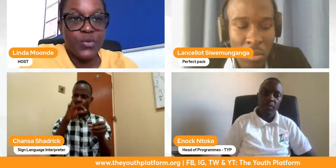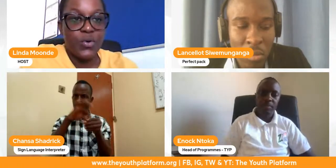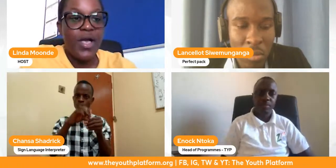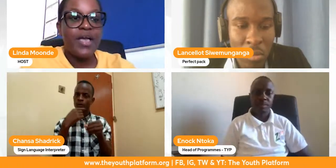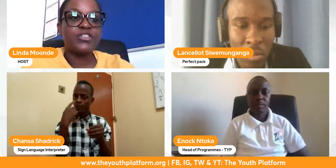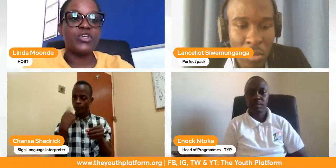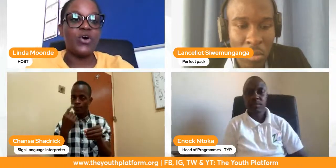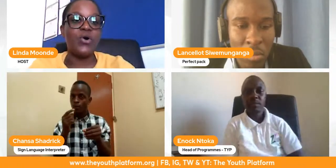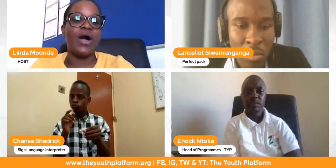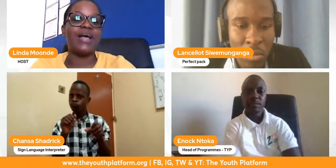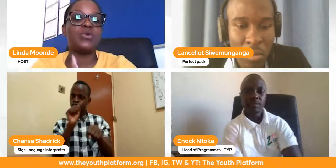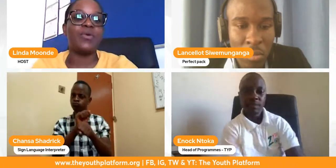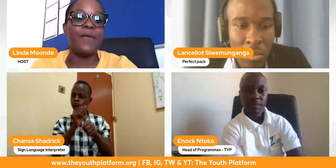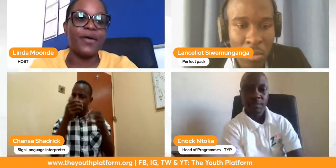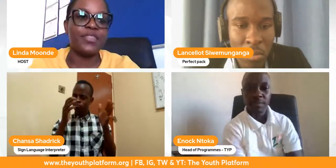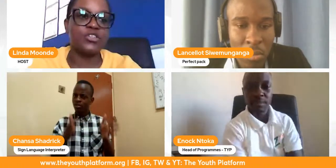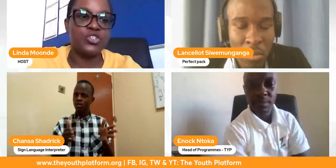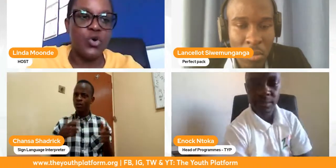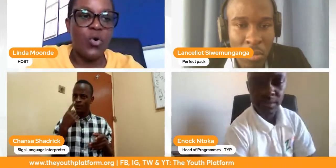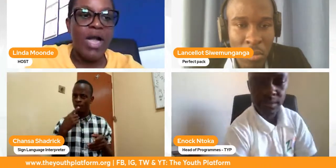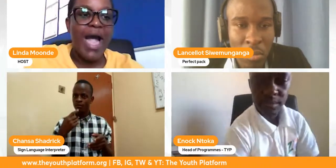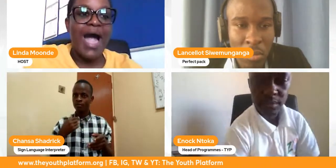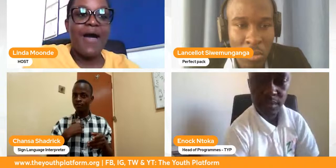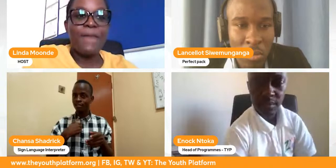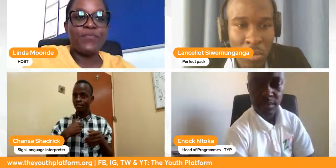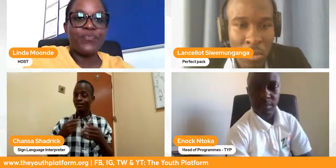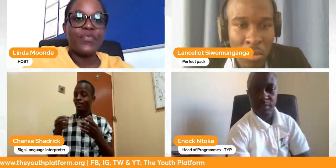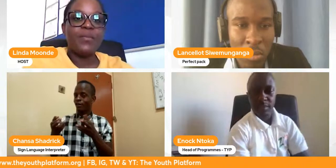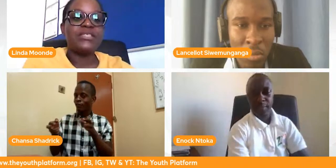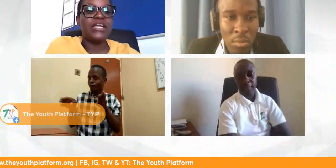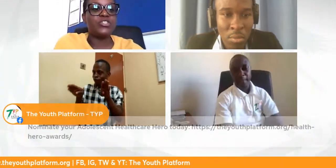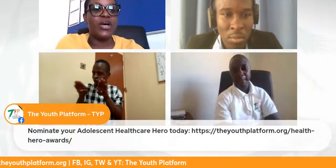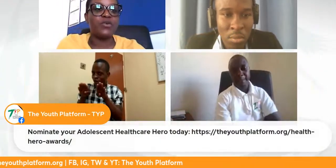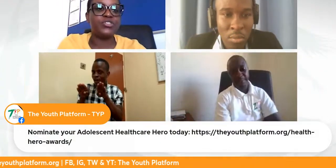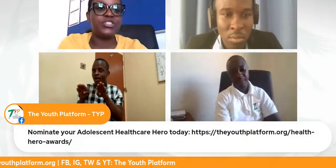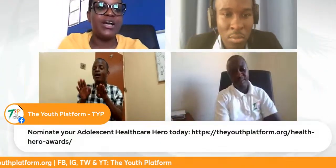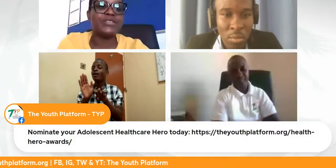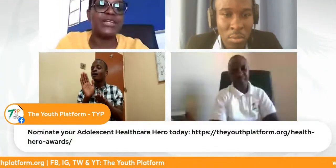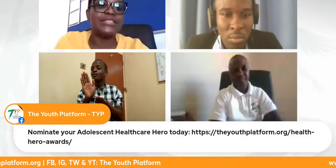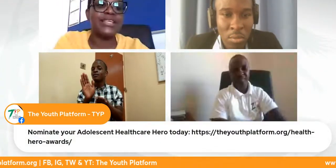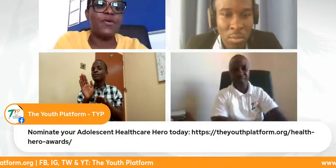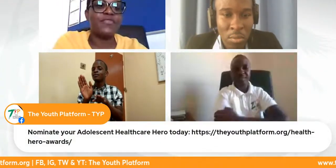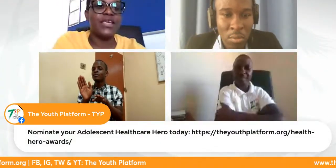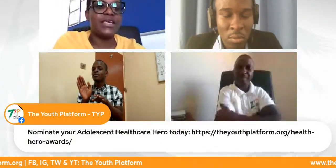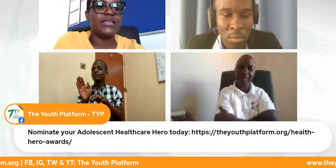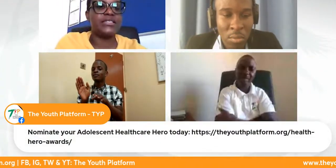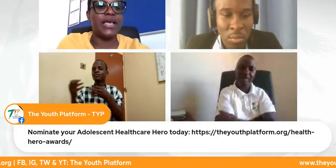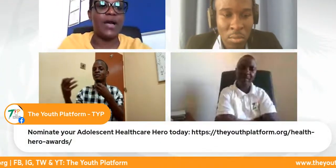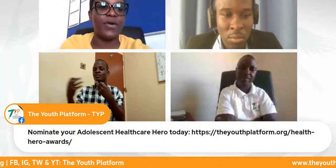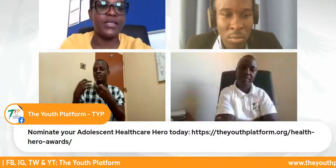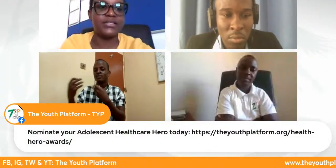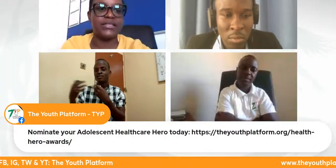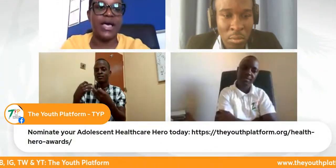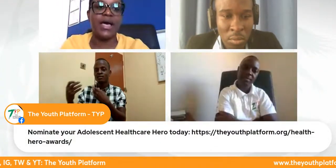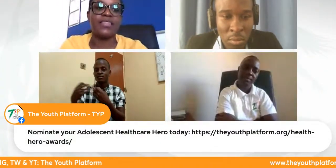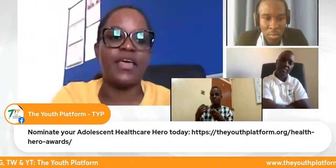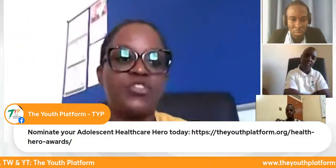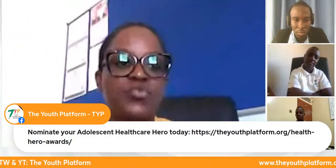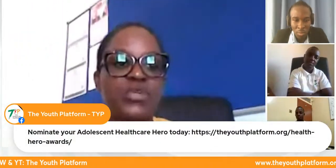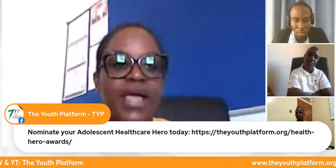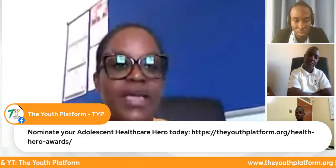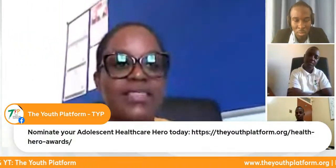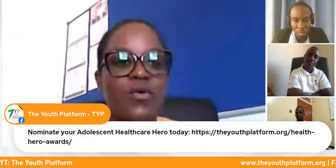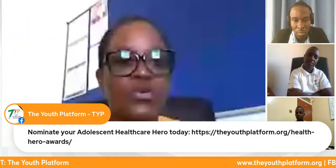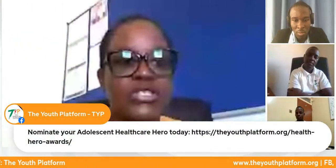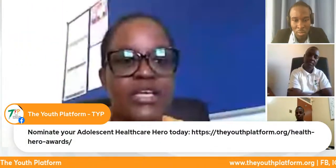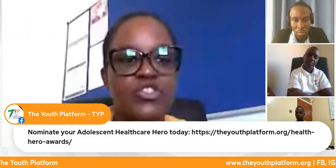health hero. So as we wrap up the show, Mr. Ntoka, could you tell us what are some of the key takeaways that